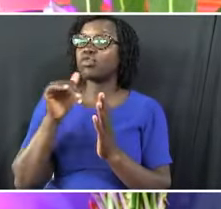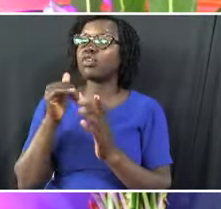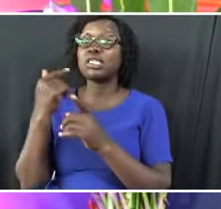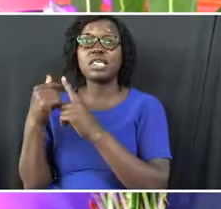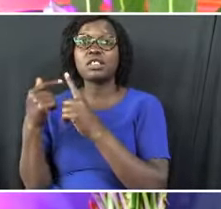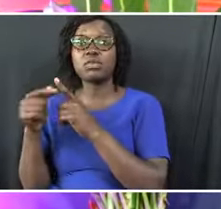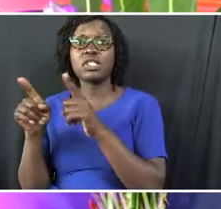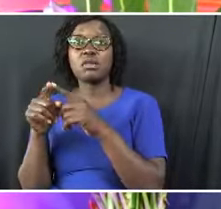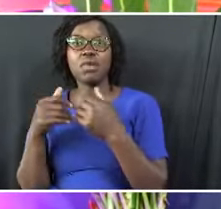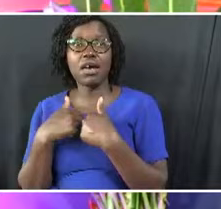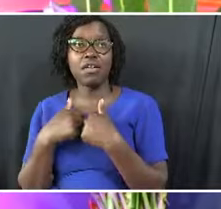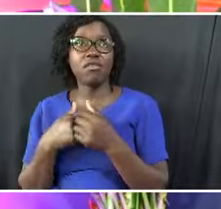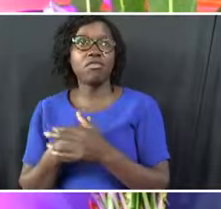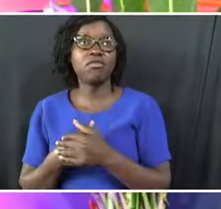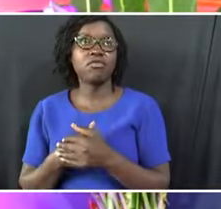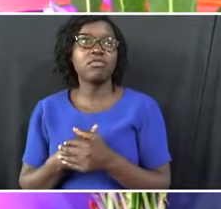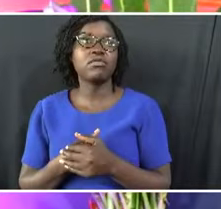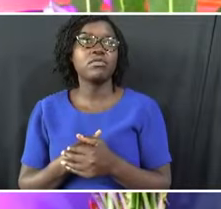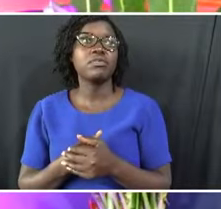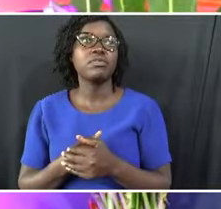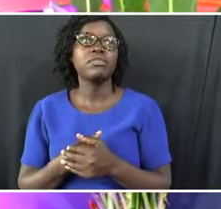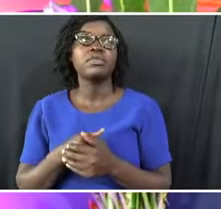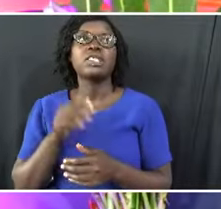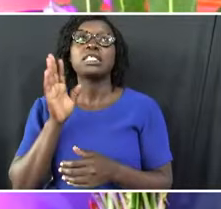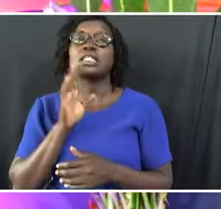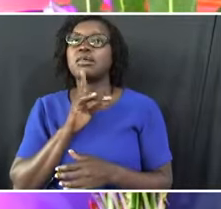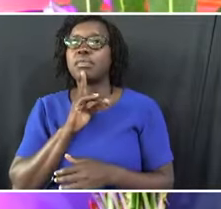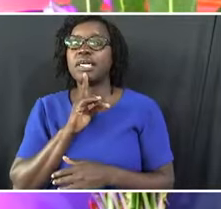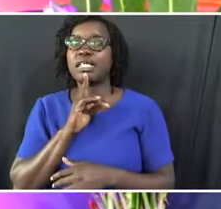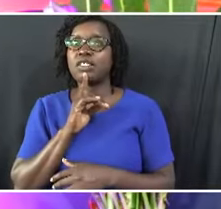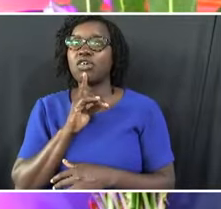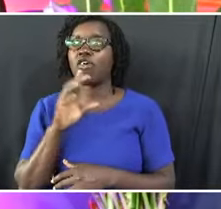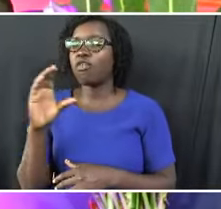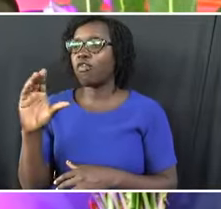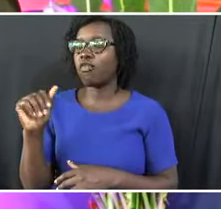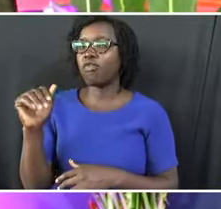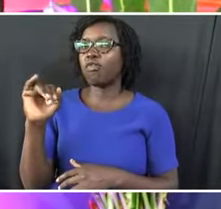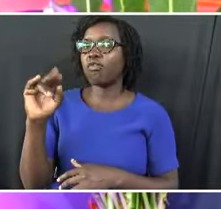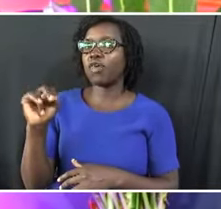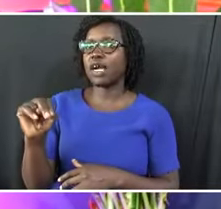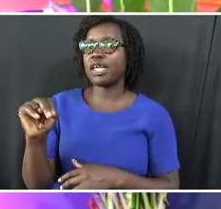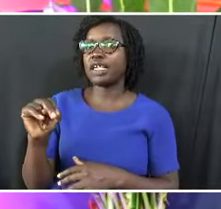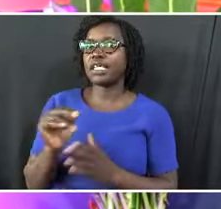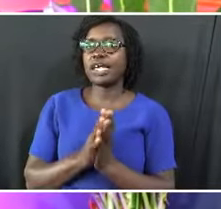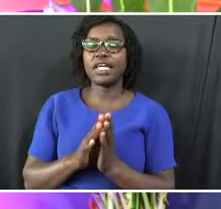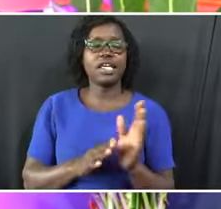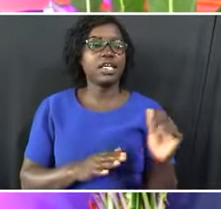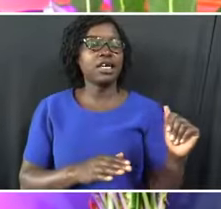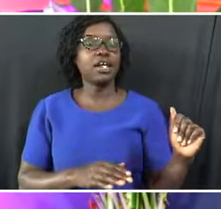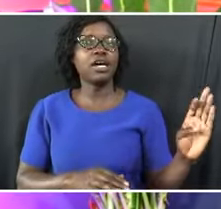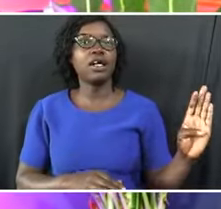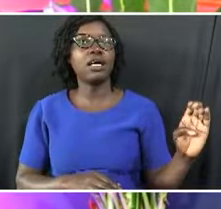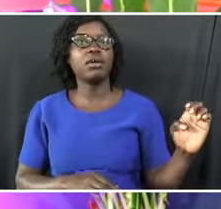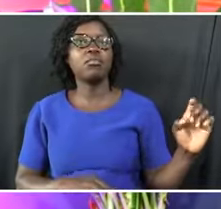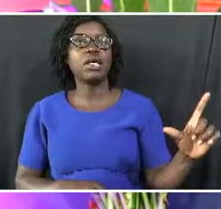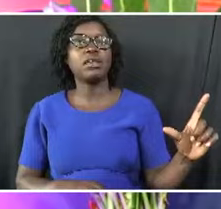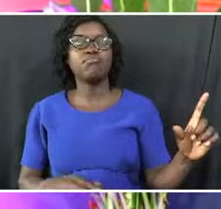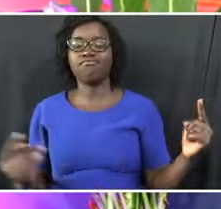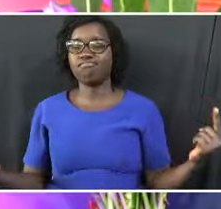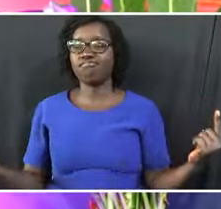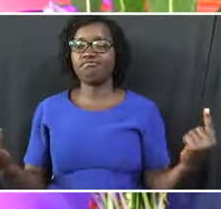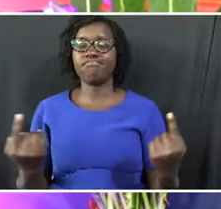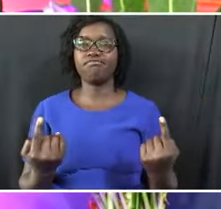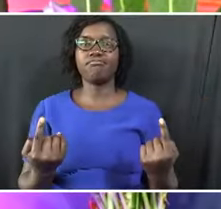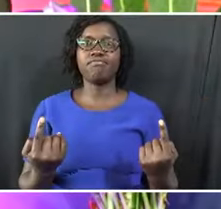yours. The parents of Cain and Abel, They were literally